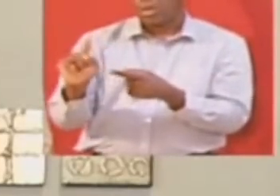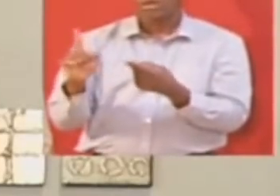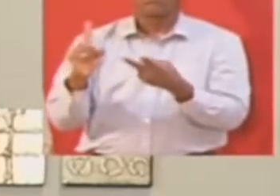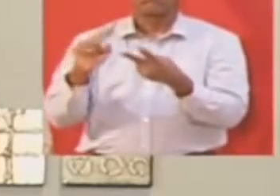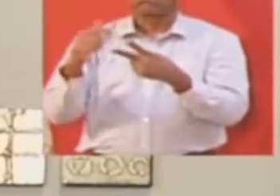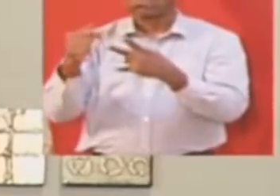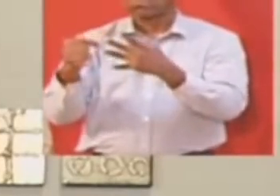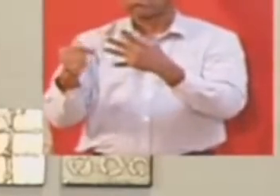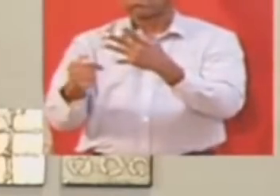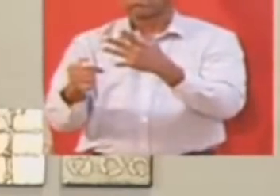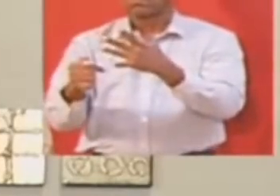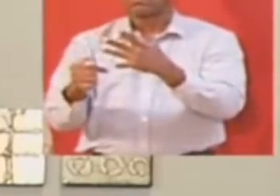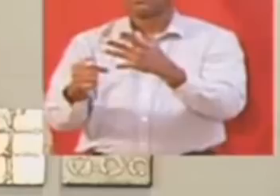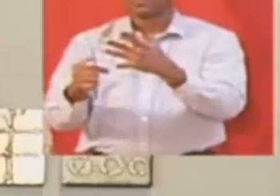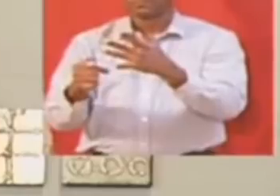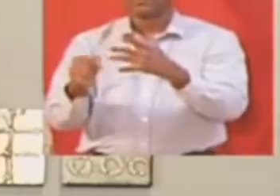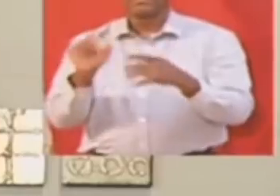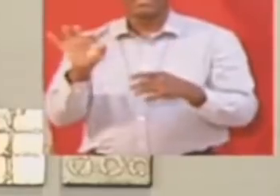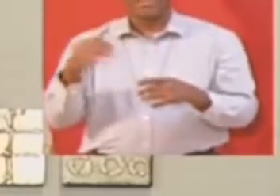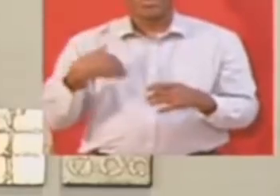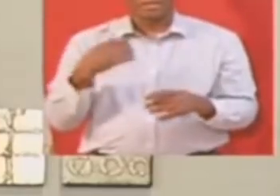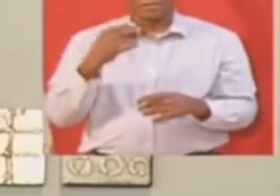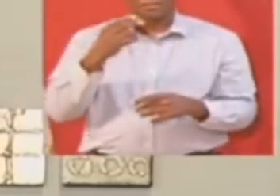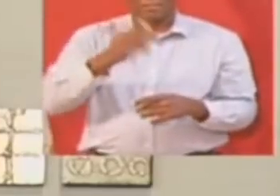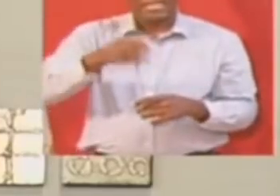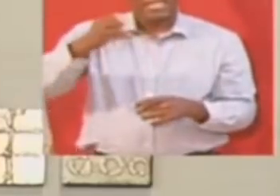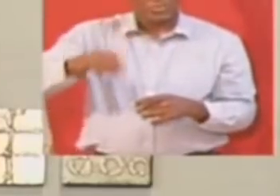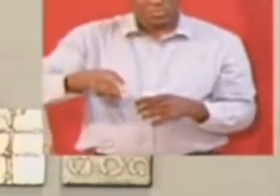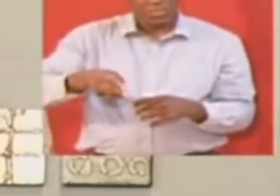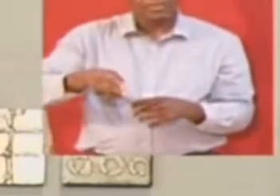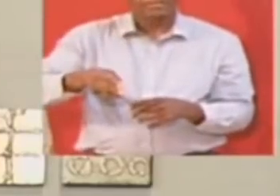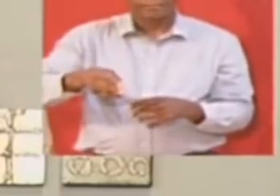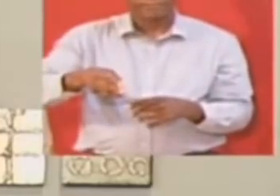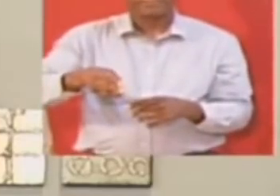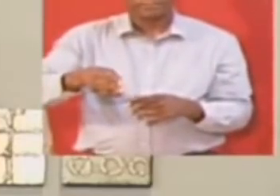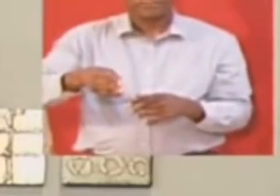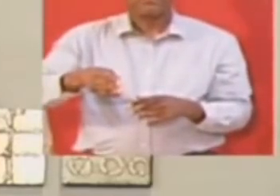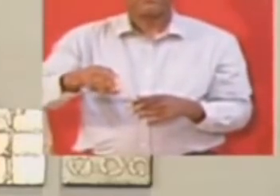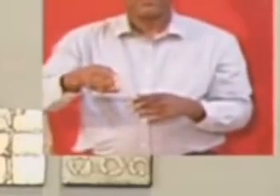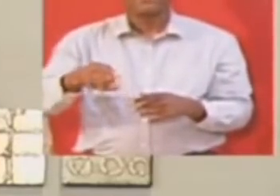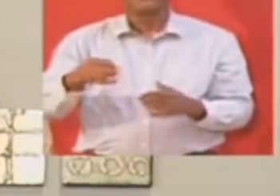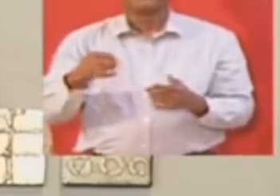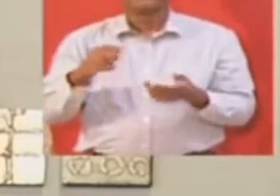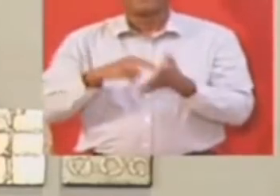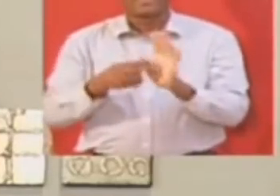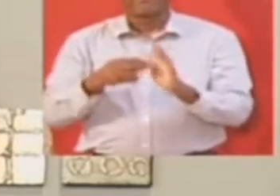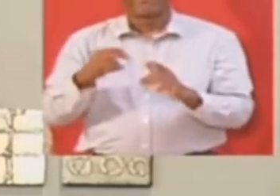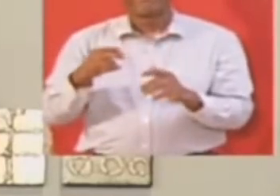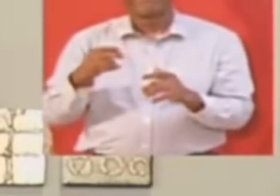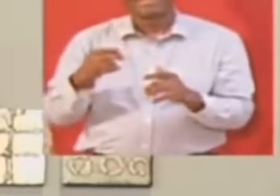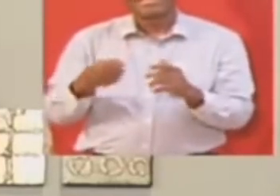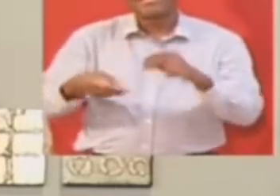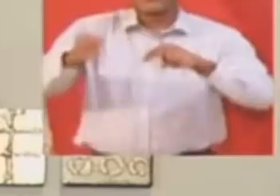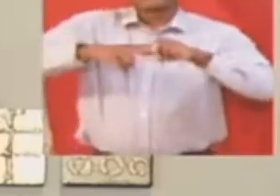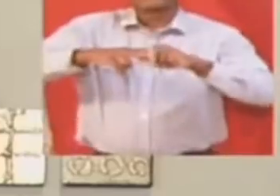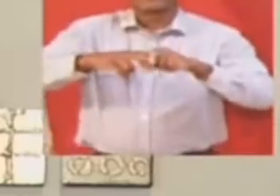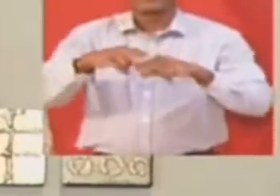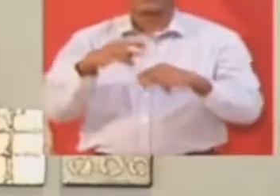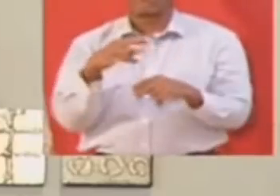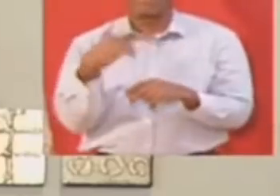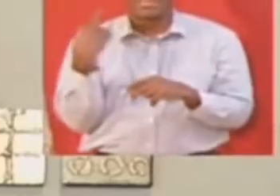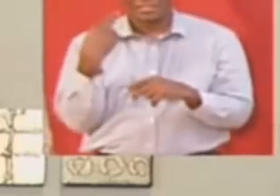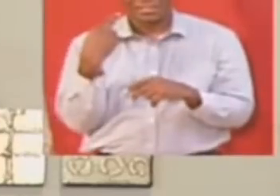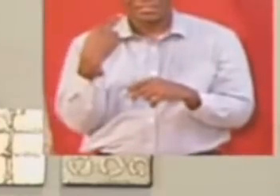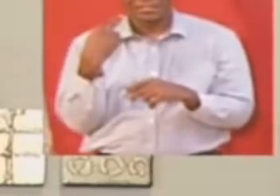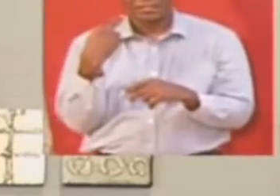vaccine decreases your risk, so that will be asked by the physicians as well when they take your symptoms and they do your swabbing. So that is the way